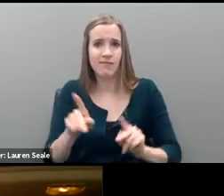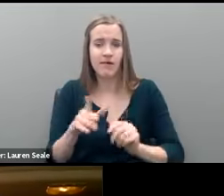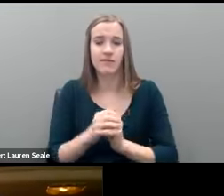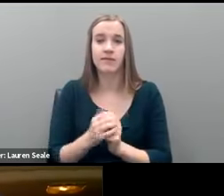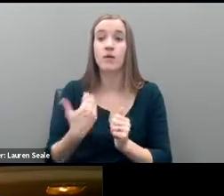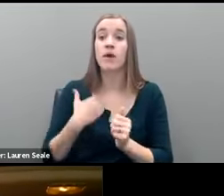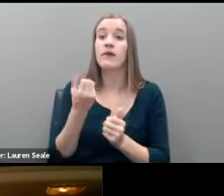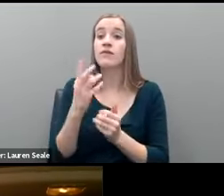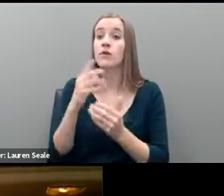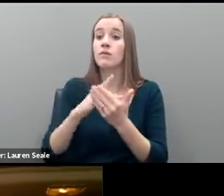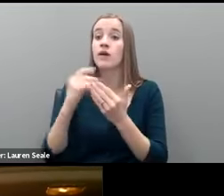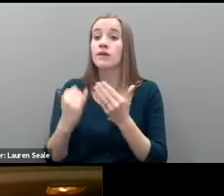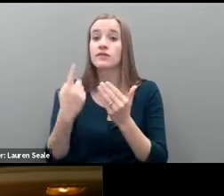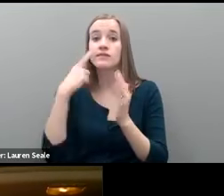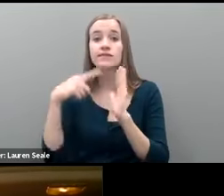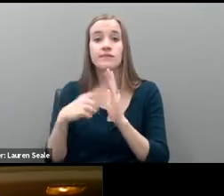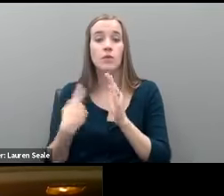for K-12.